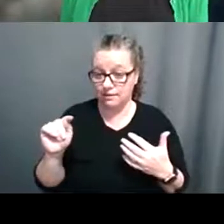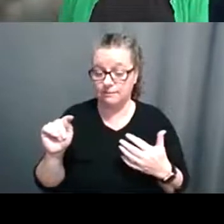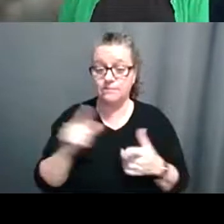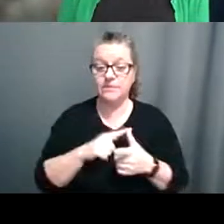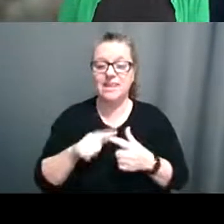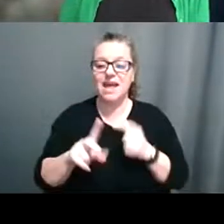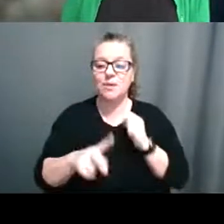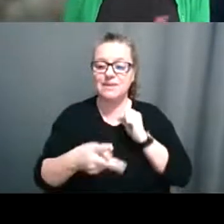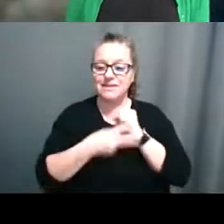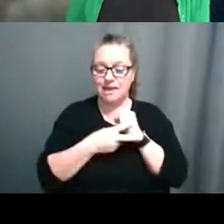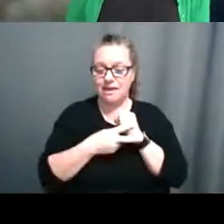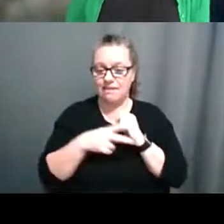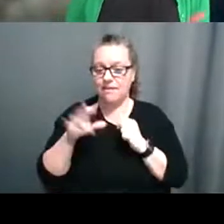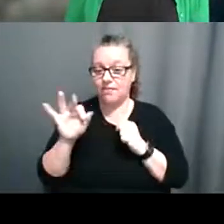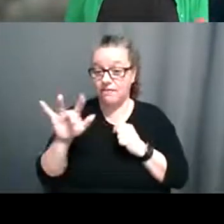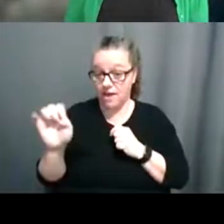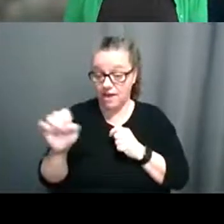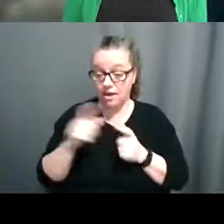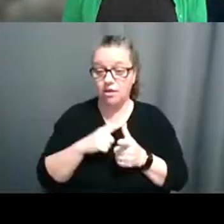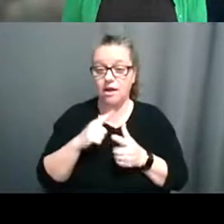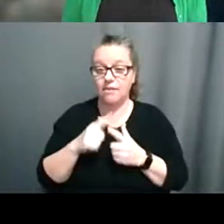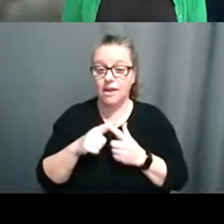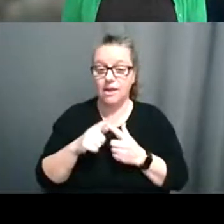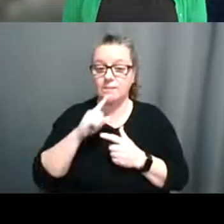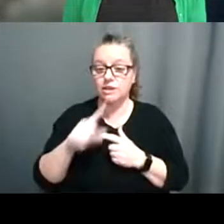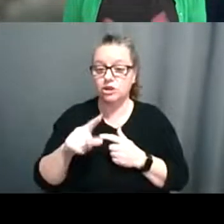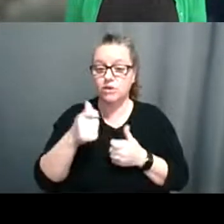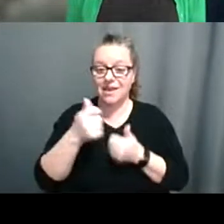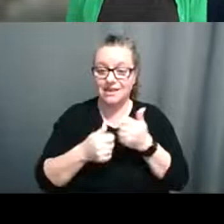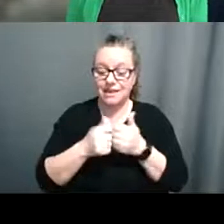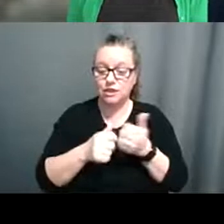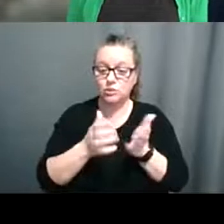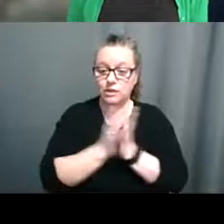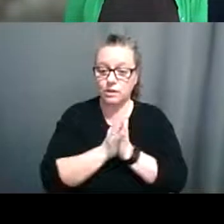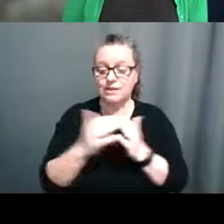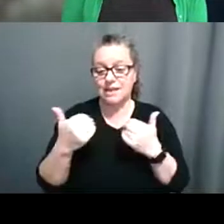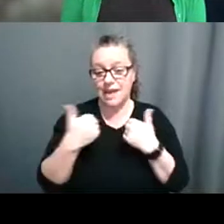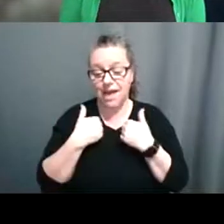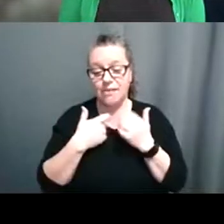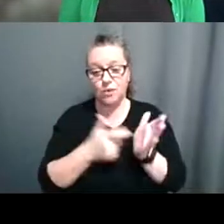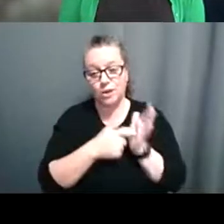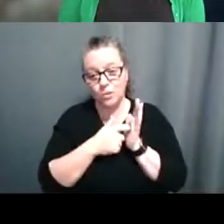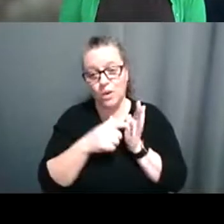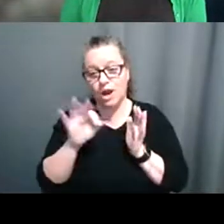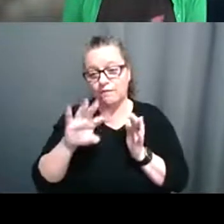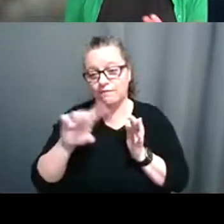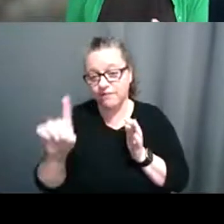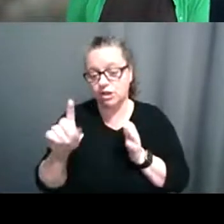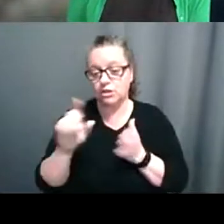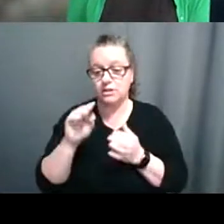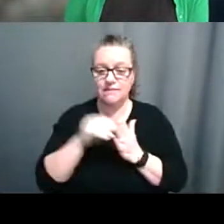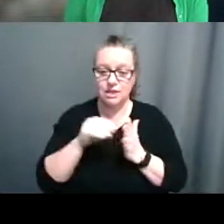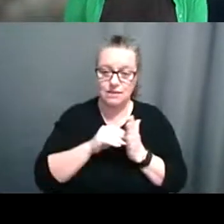the file, and then I'd ensure that each request had the required fields filled out, searching for